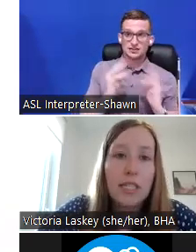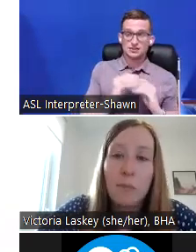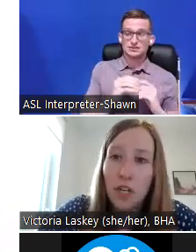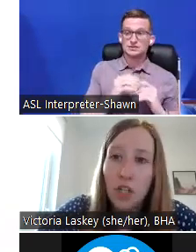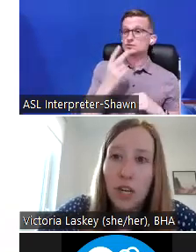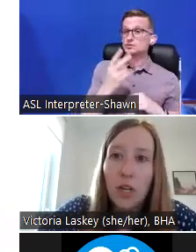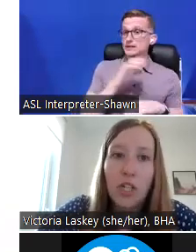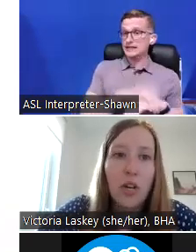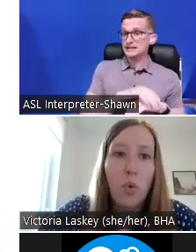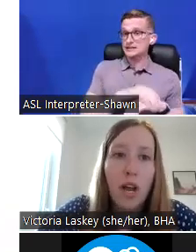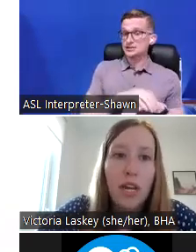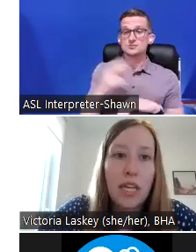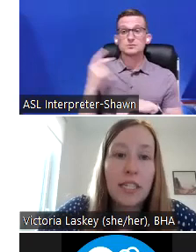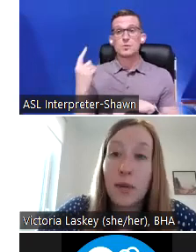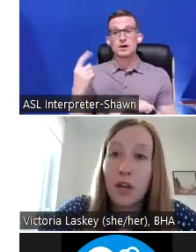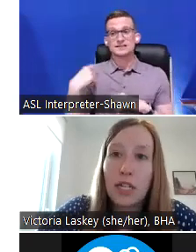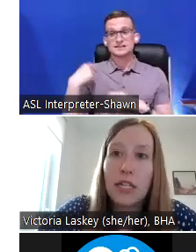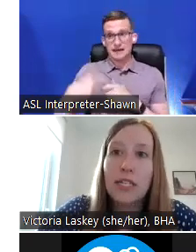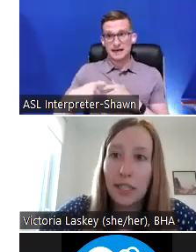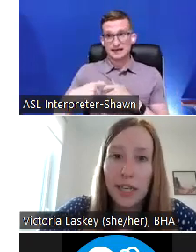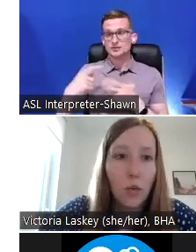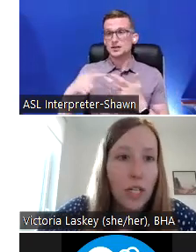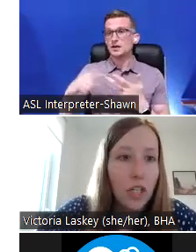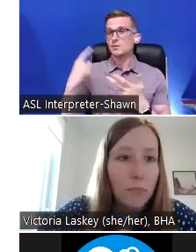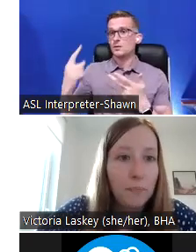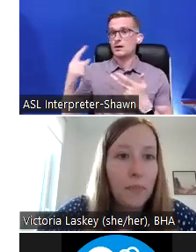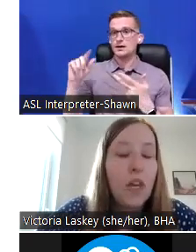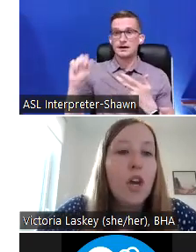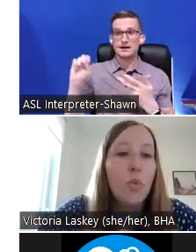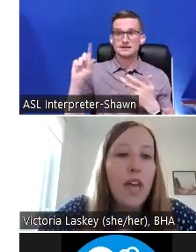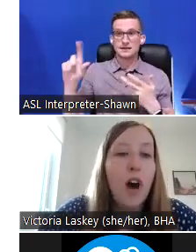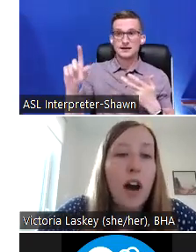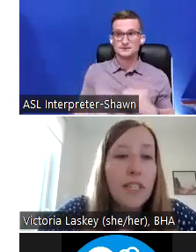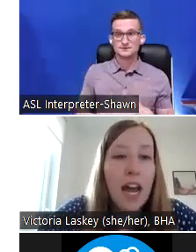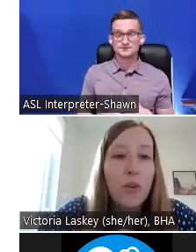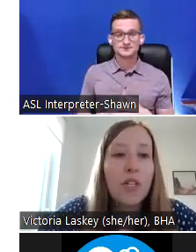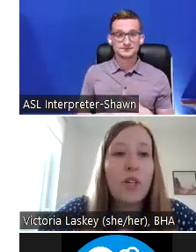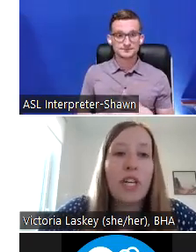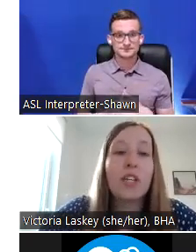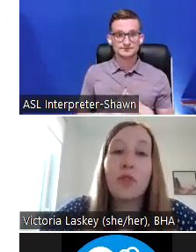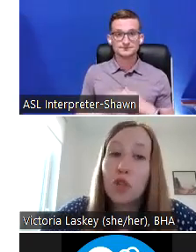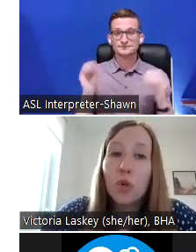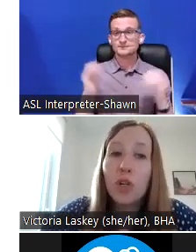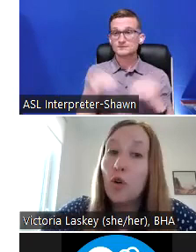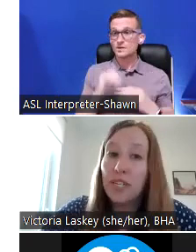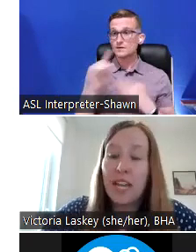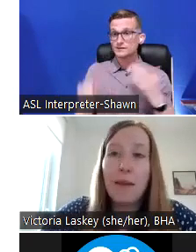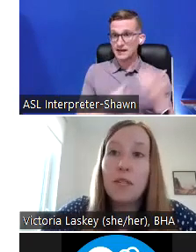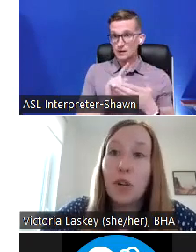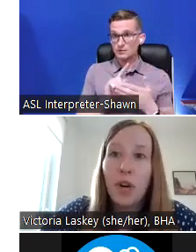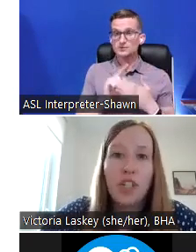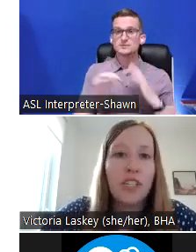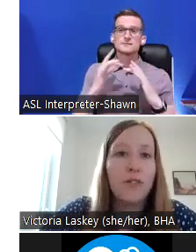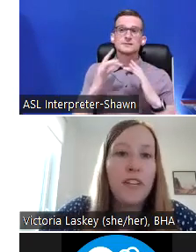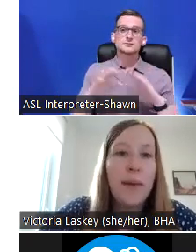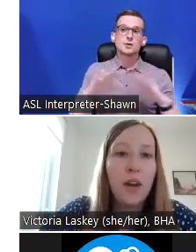is Spanish language, and 1 is American Sign Language. We have office hours, which is a virtual open time to